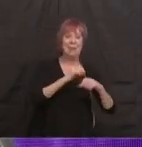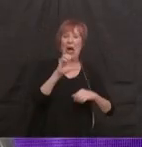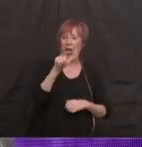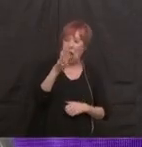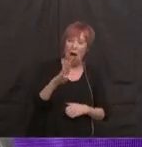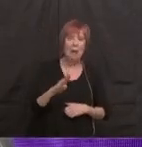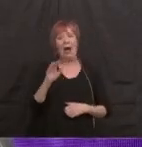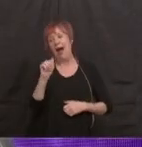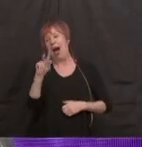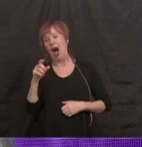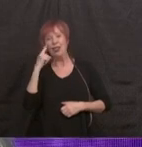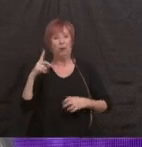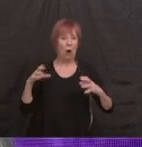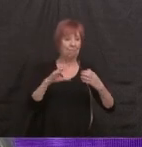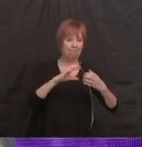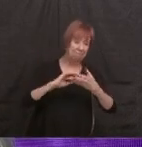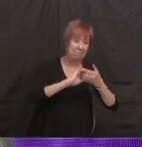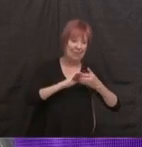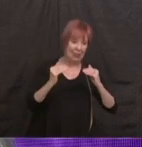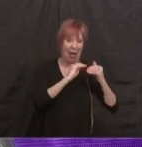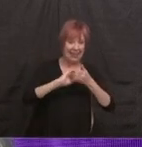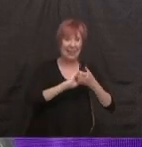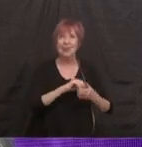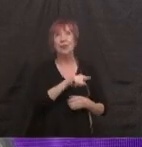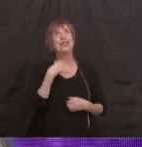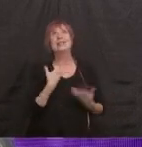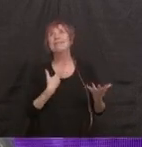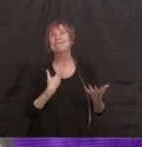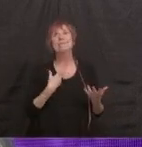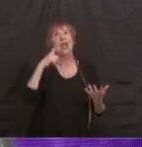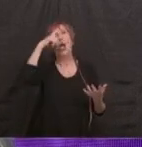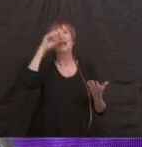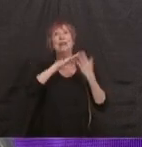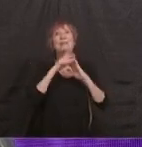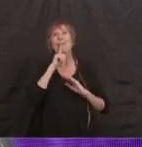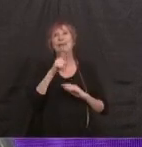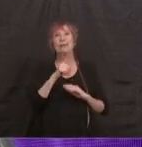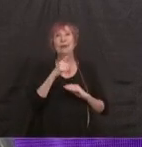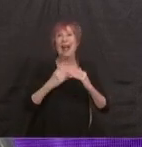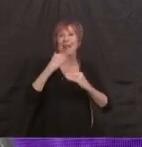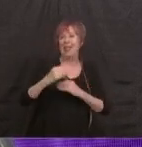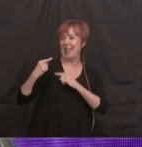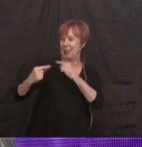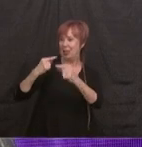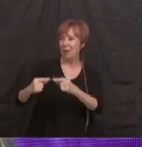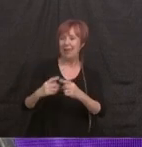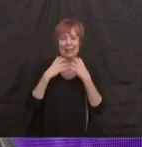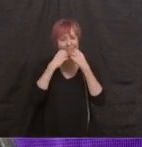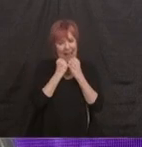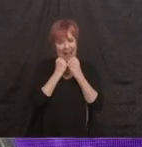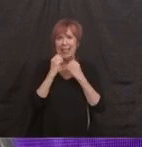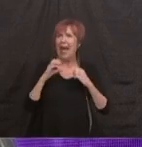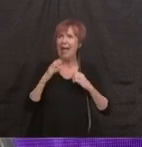And so she's just like a dream come true in terms of like the next generation that cares and that is active. But while I was